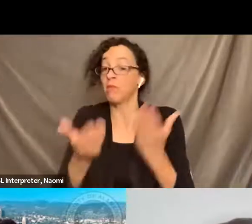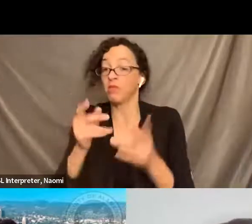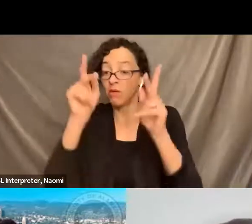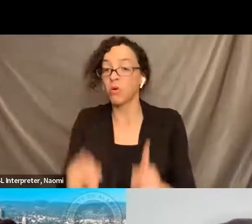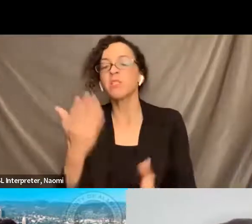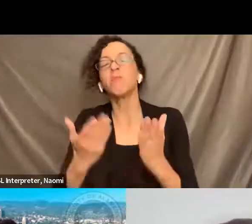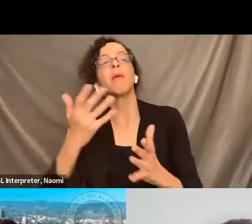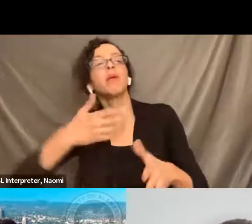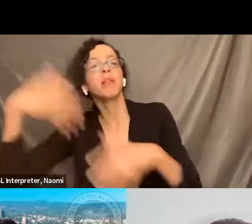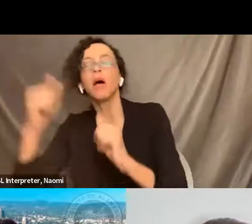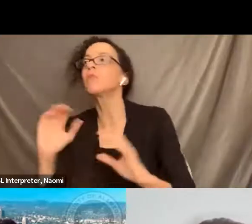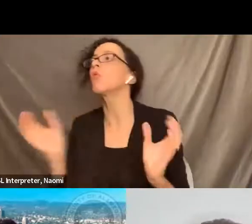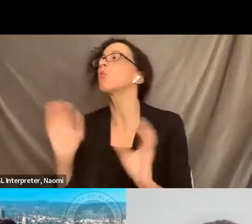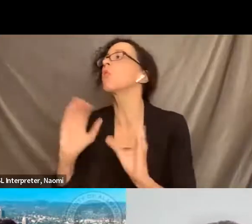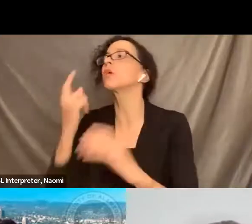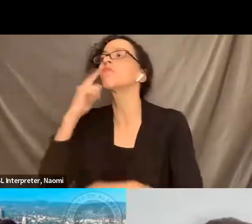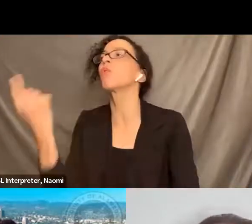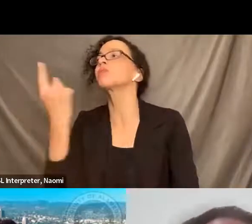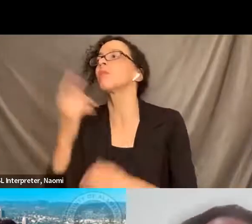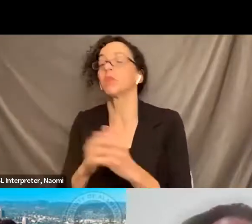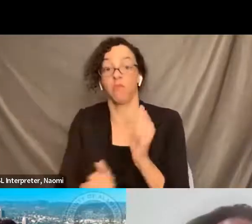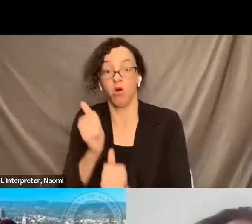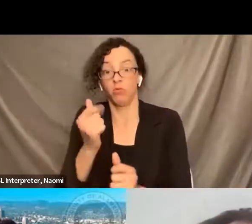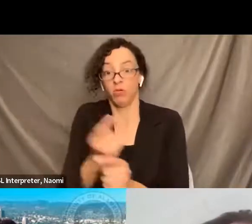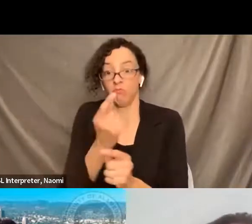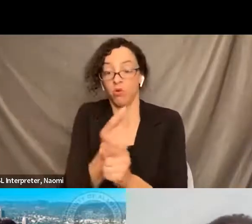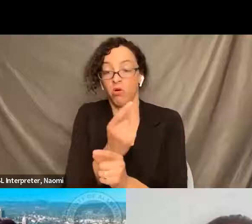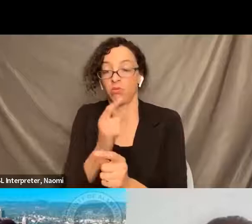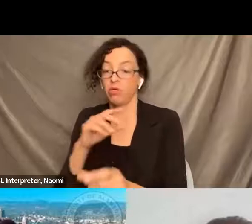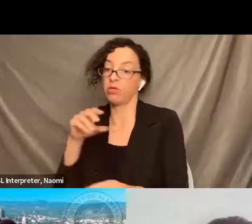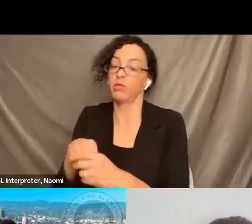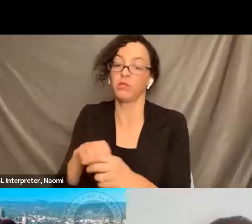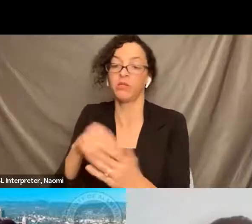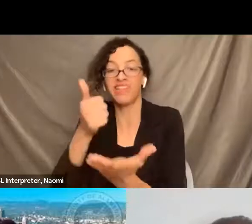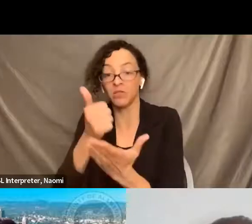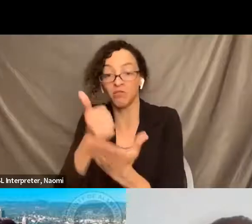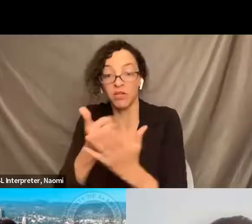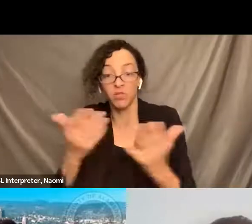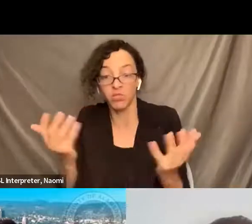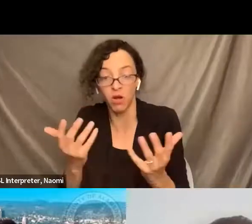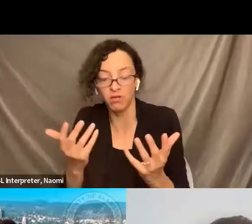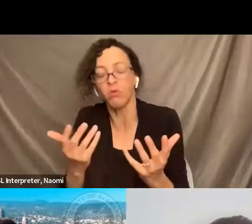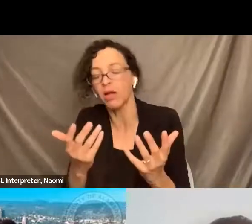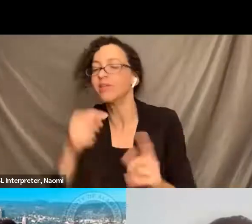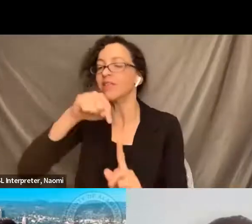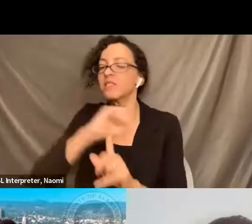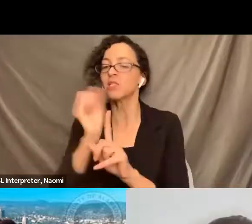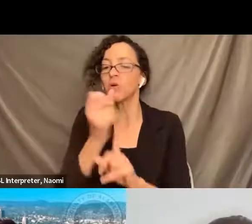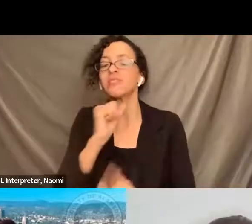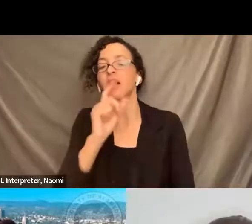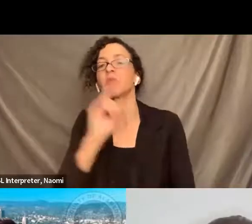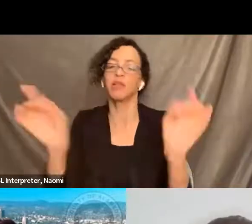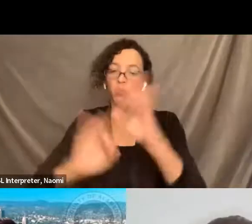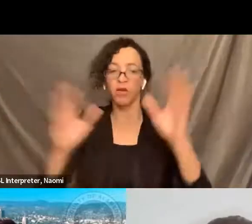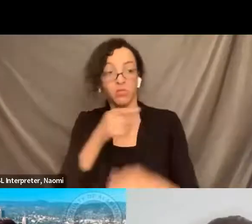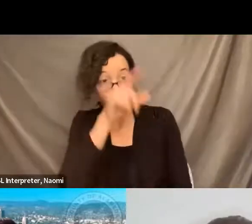away looking for something. And so the most appropriate intervention is, okay, this really isn't a crisis. You need something urgent. Let's take you back